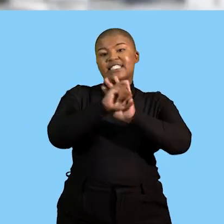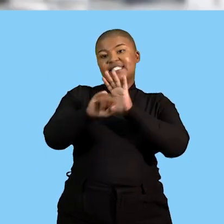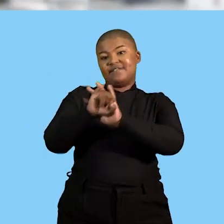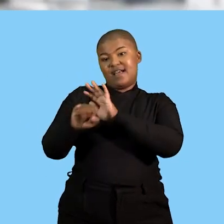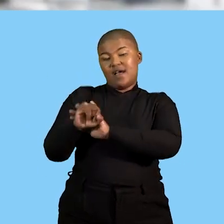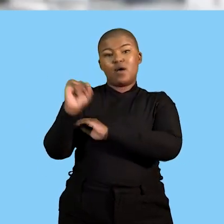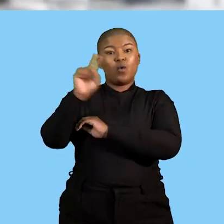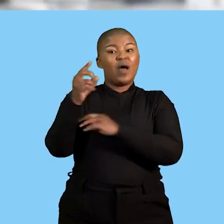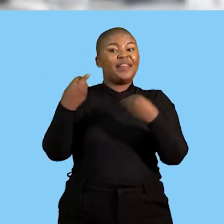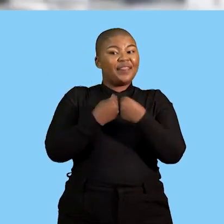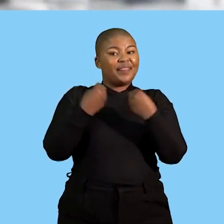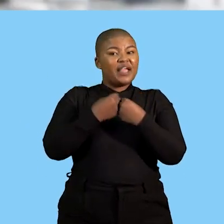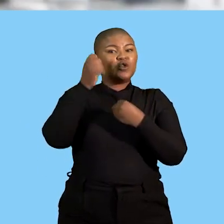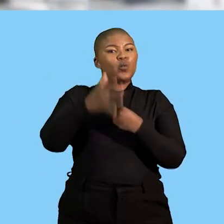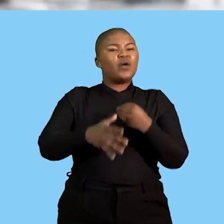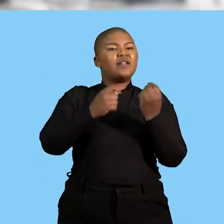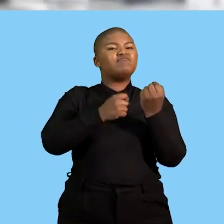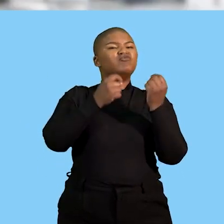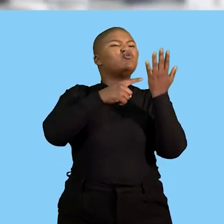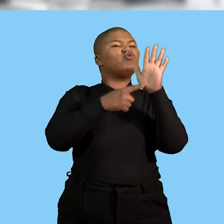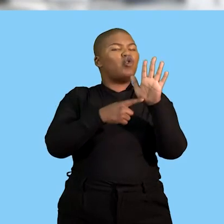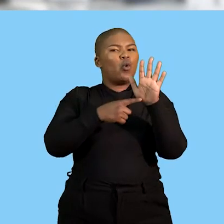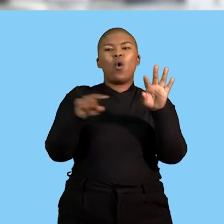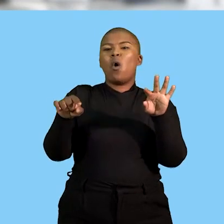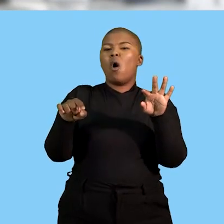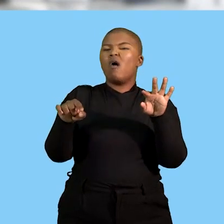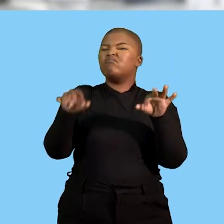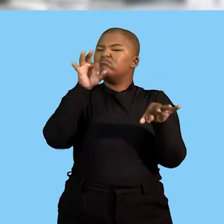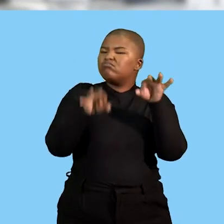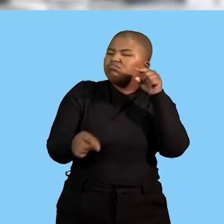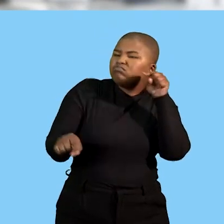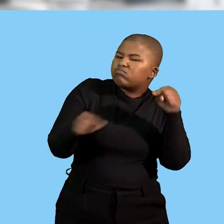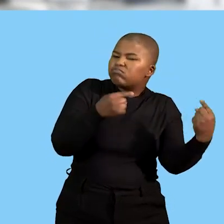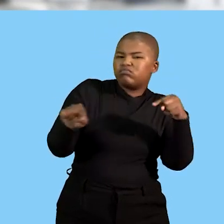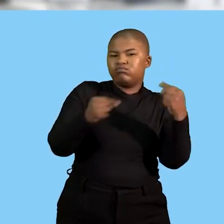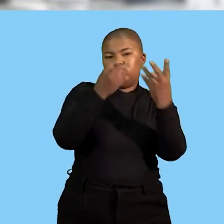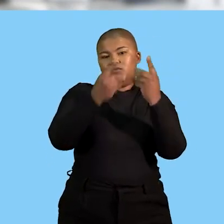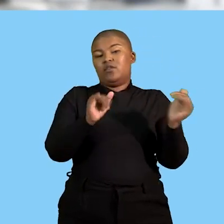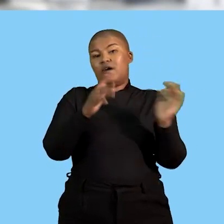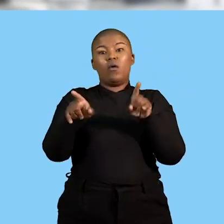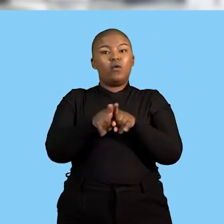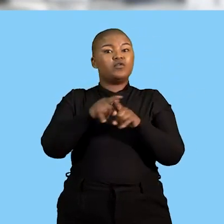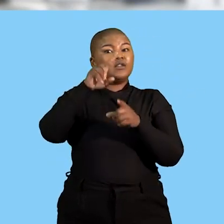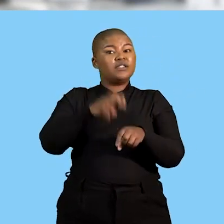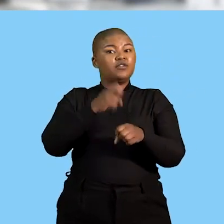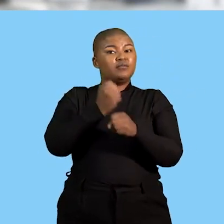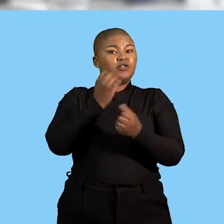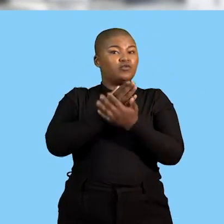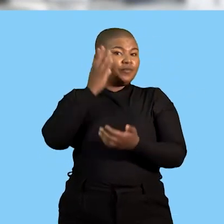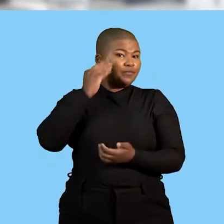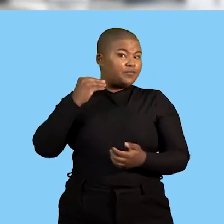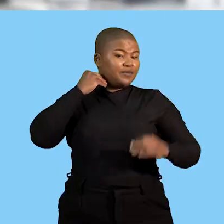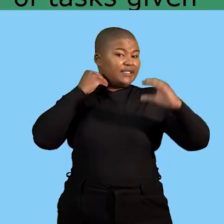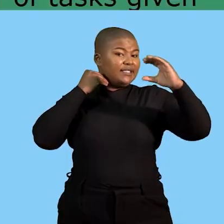aspects that would cause conflict from these two statements, and keep in mind that we also have option C and